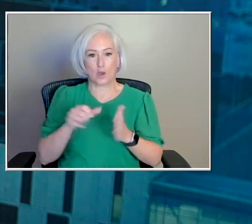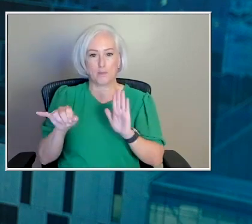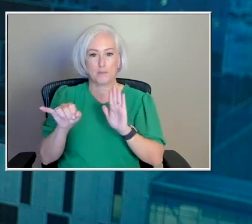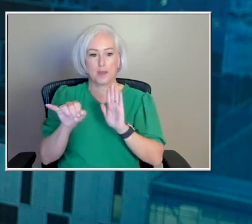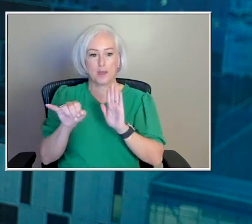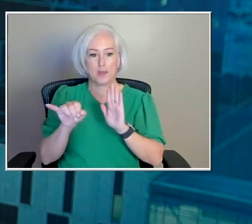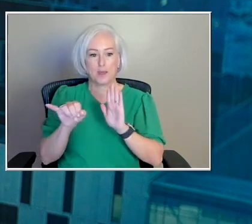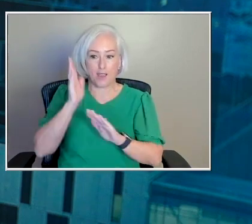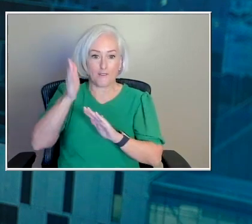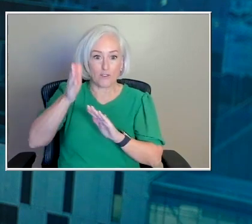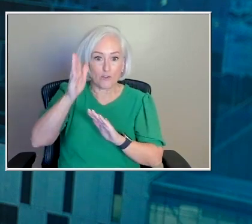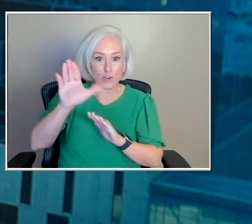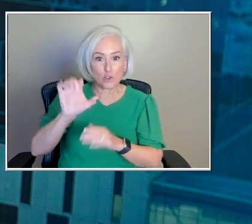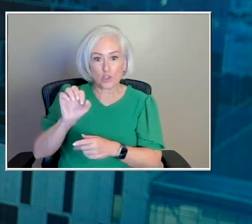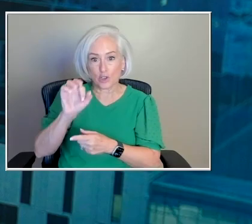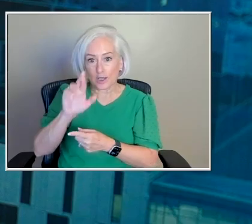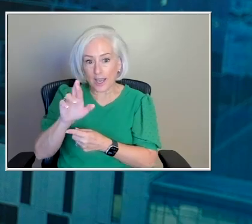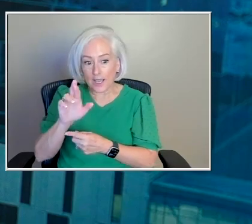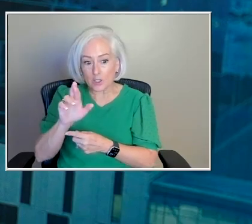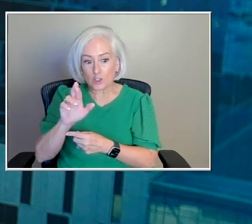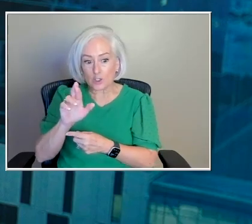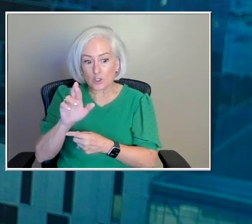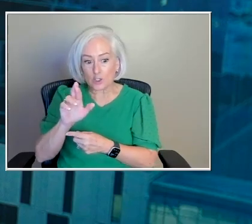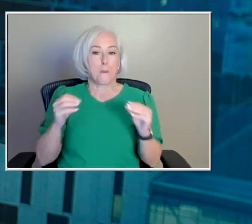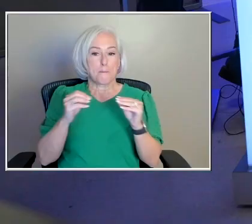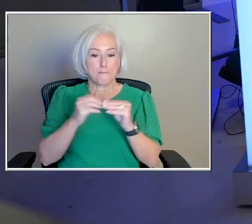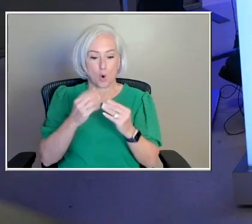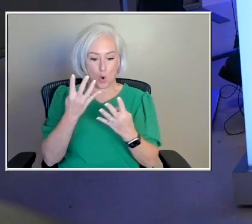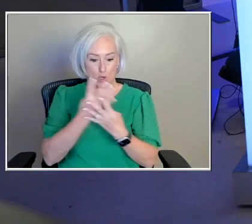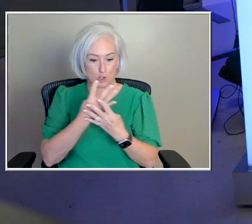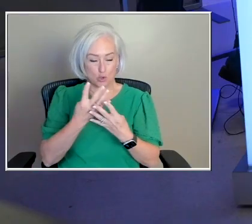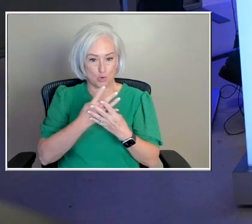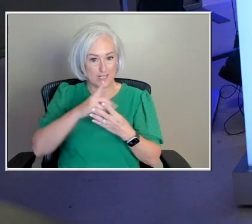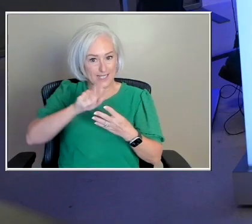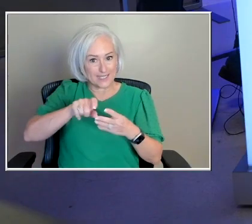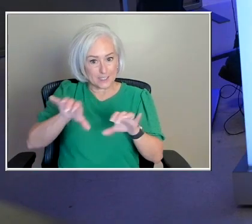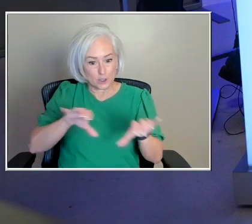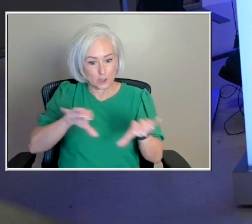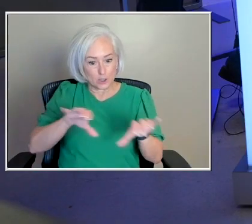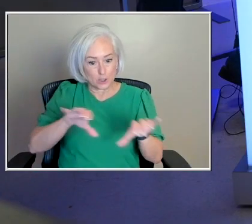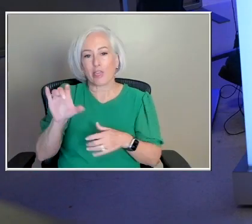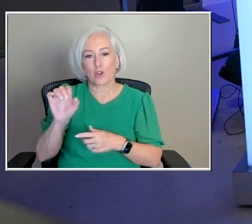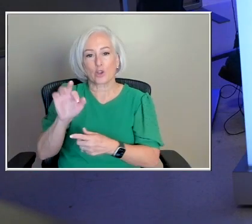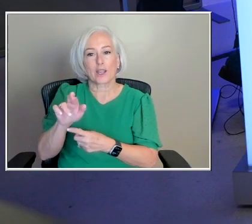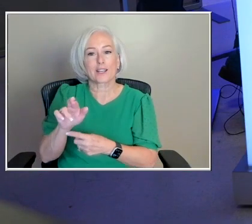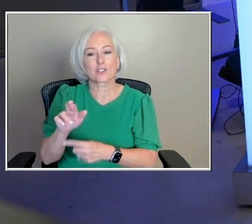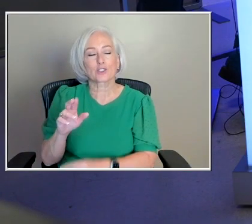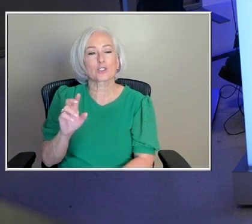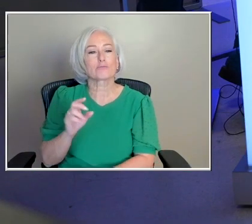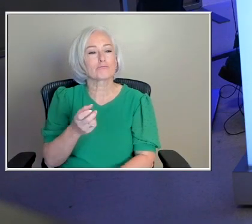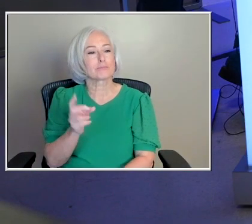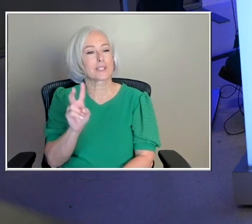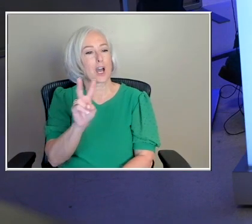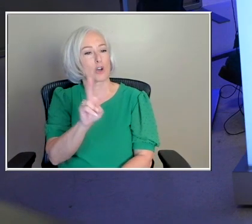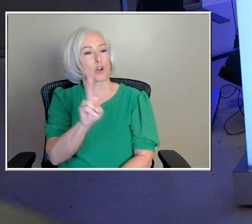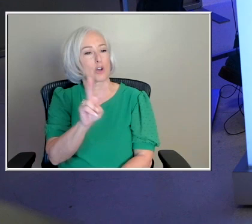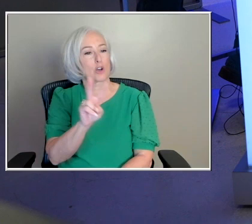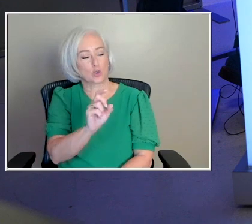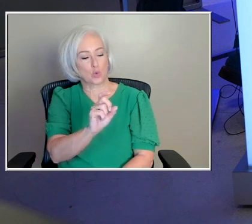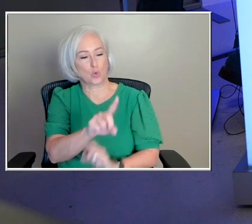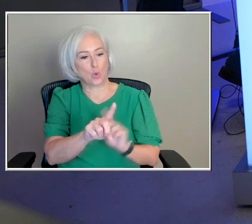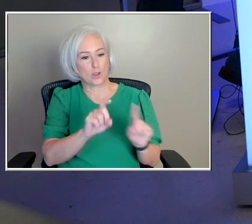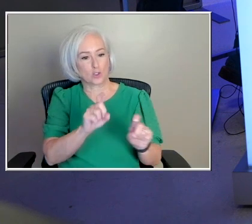screening, prevention opportunities for other cancers. All right, question for Chris and Heather. What advice do you have when talking to your